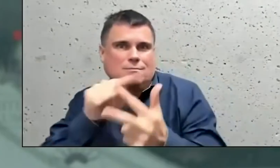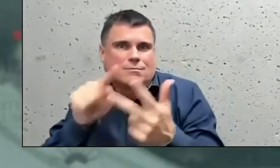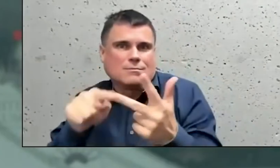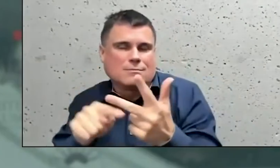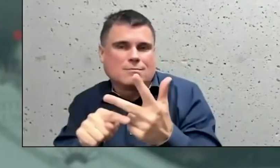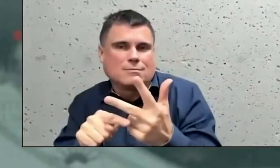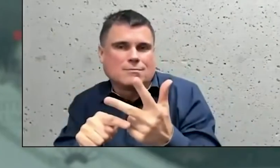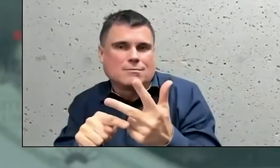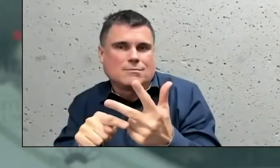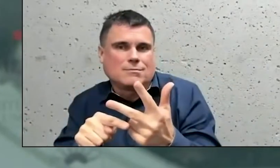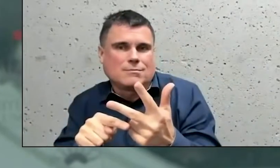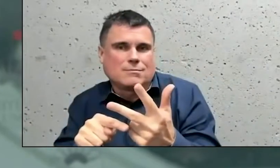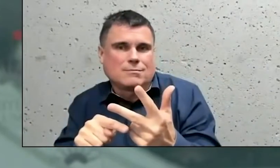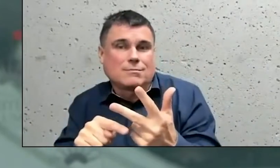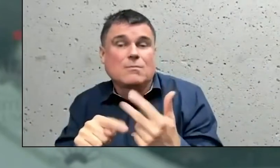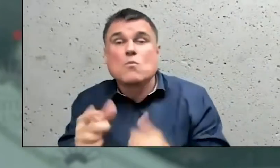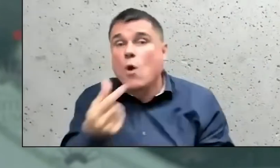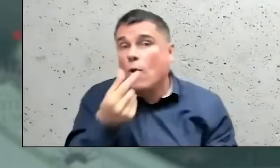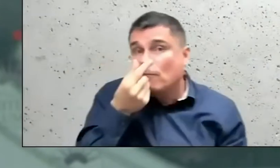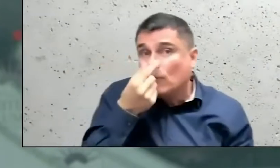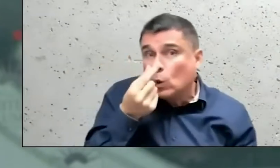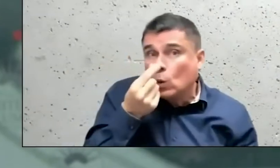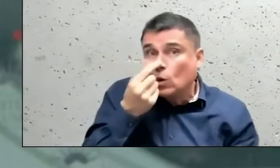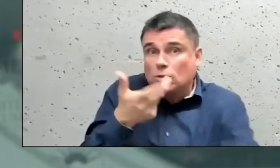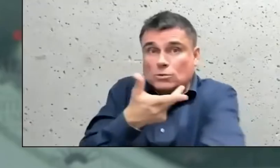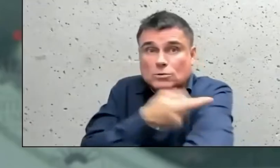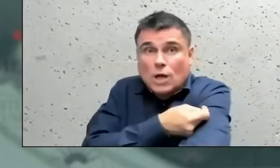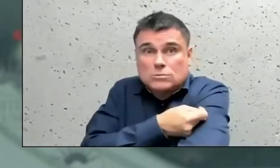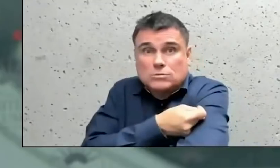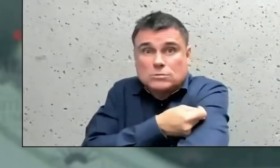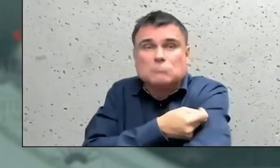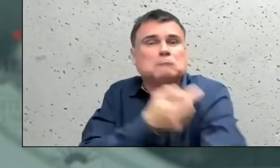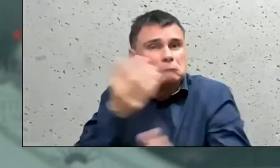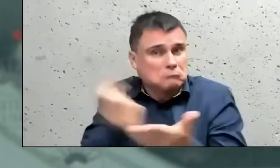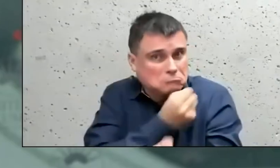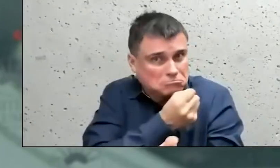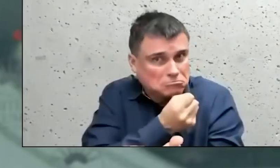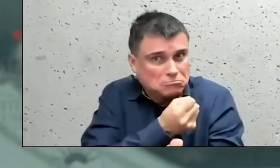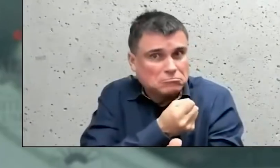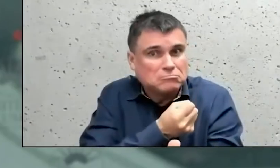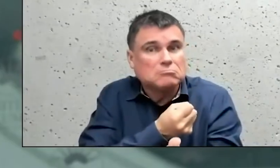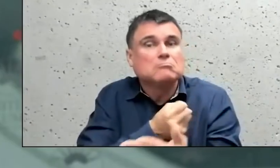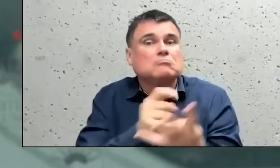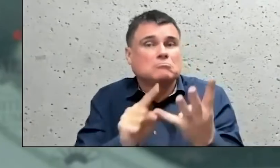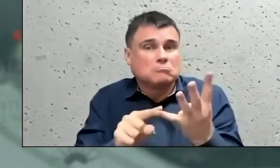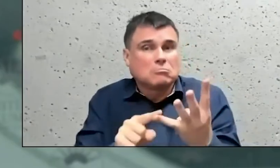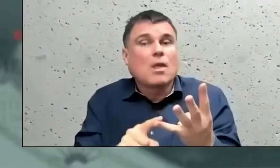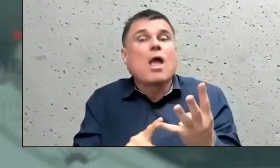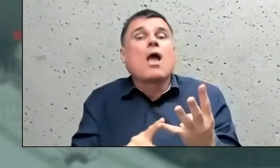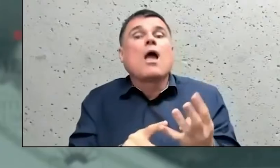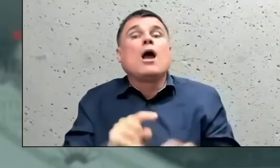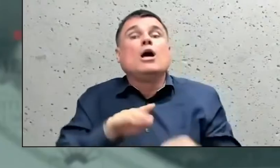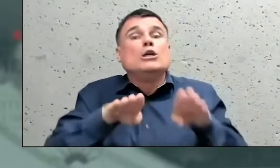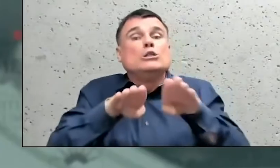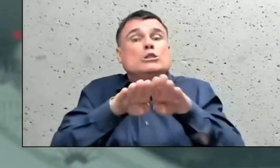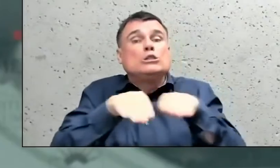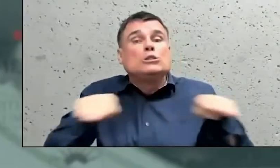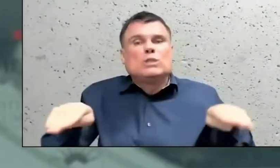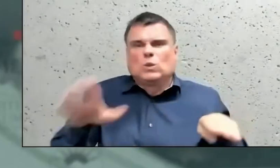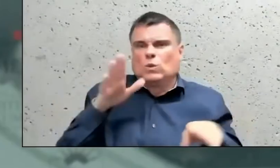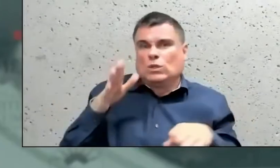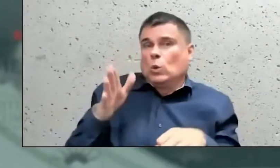that additional impact of influenza making people sick. Register your children. We know that the vaccine for 5